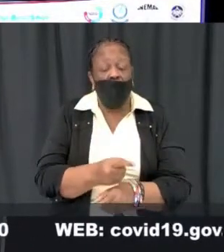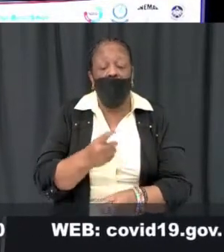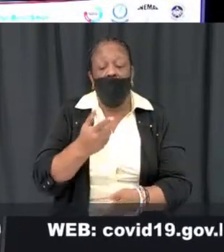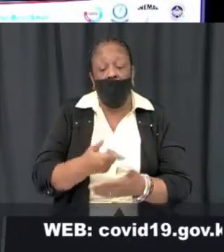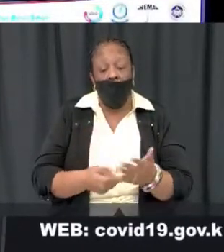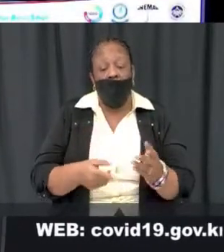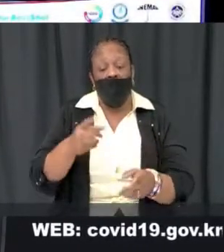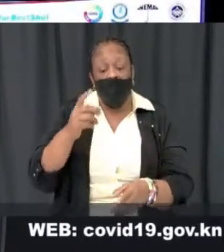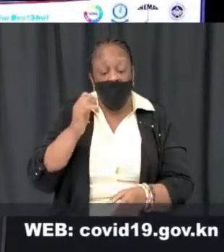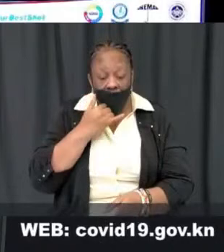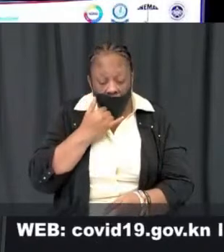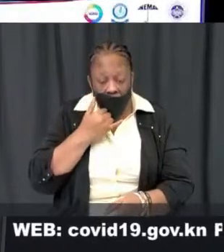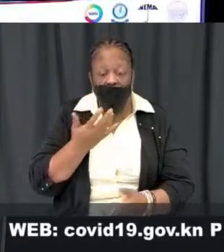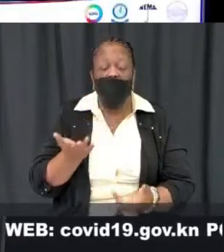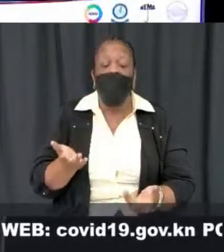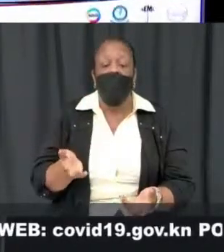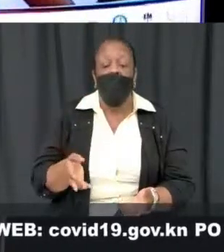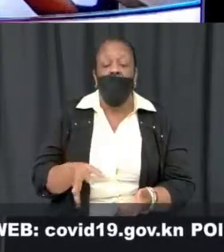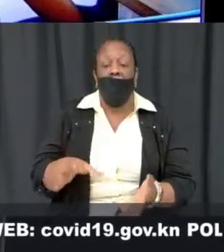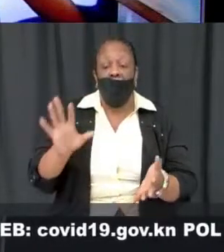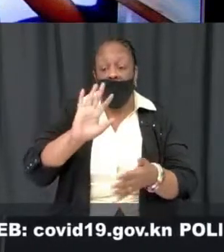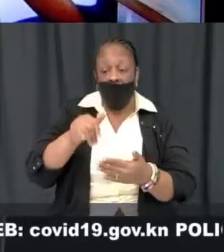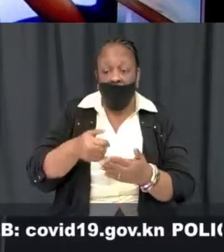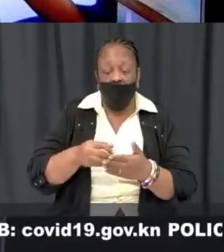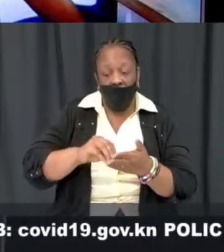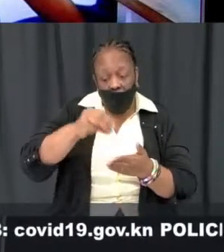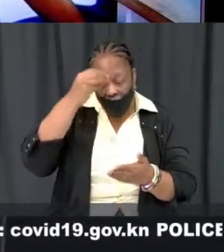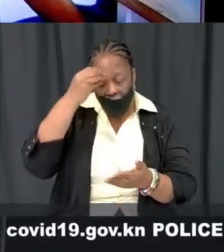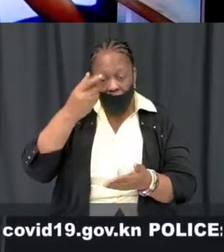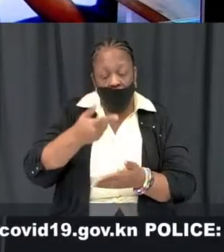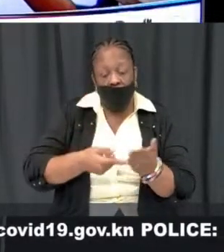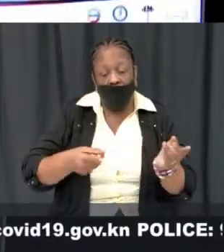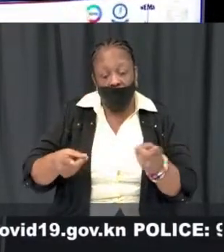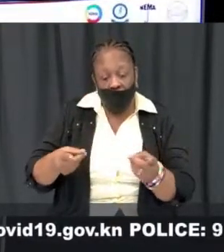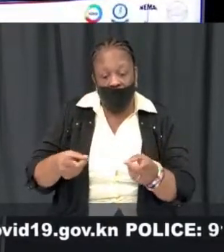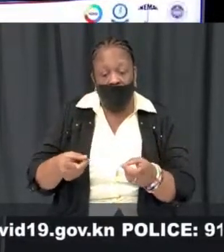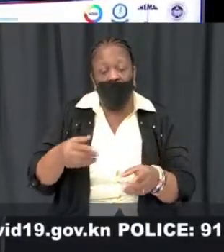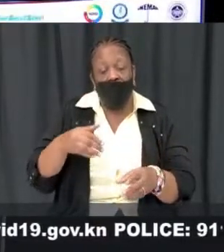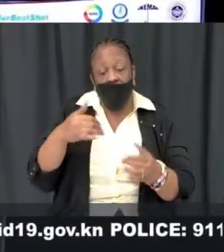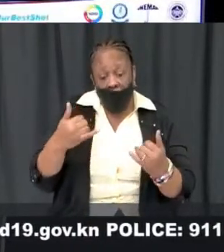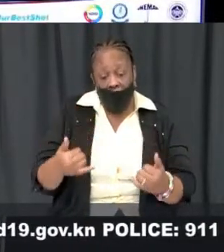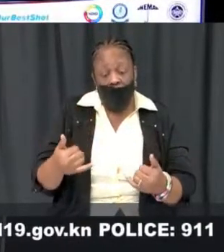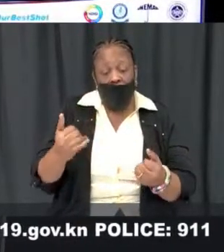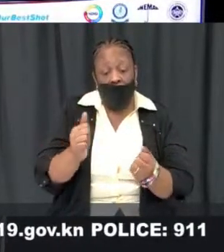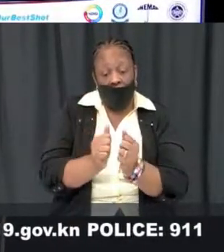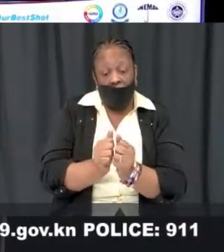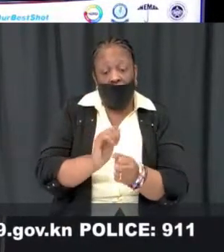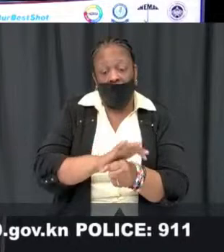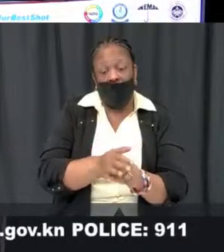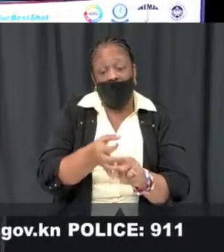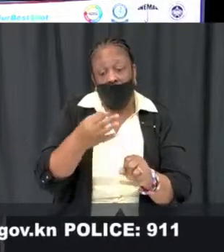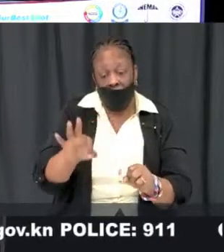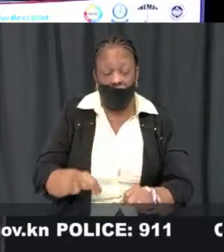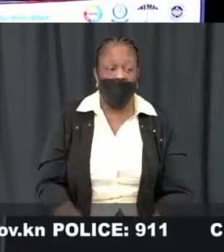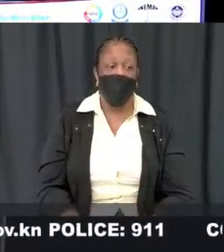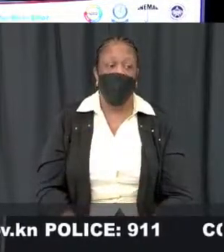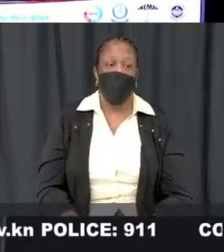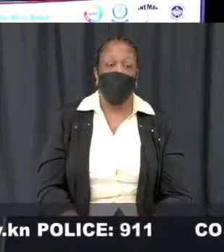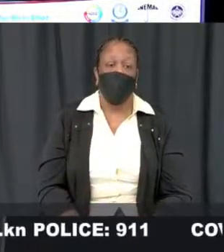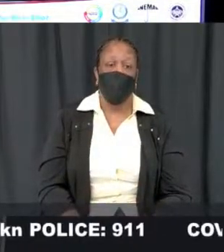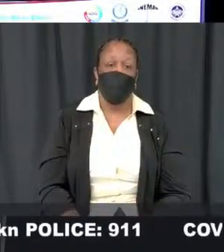appropriate behavior, and we make sure that everyone who should be vaccinated. It's not just getting to 70% and